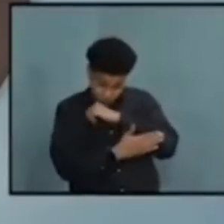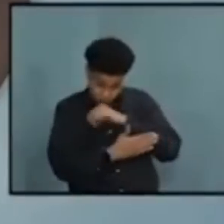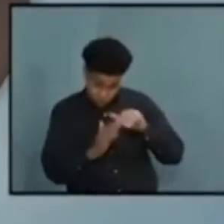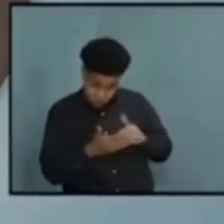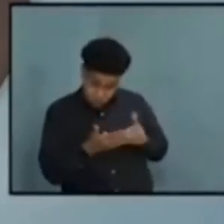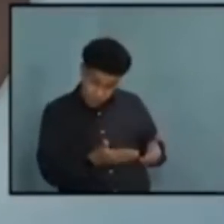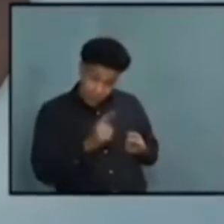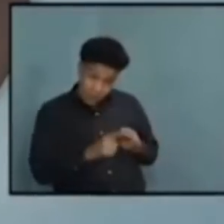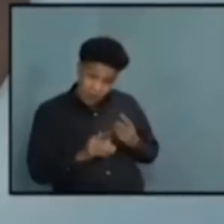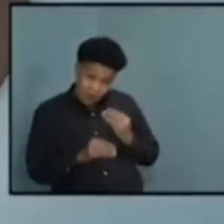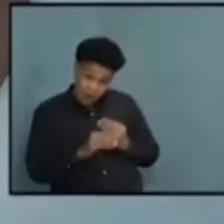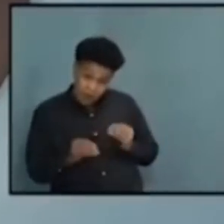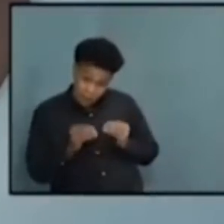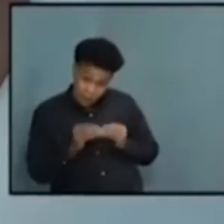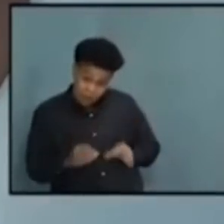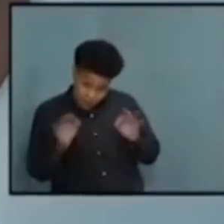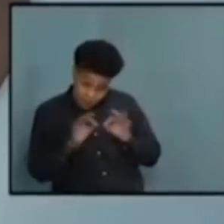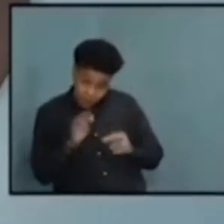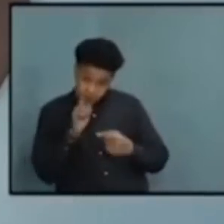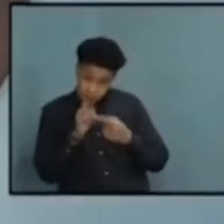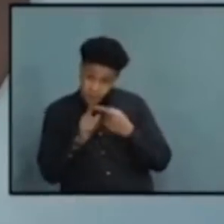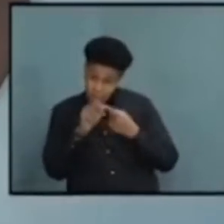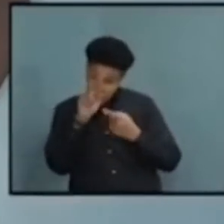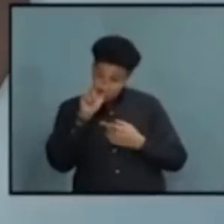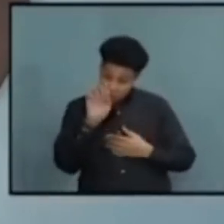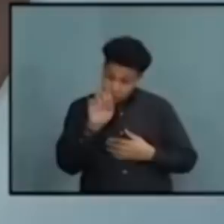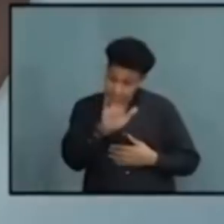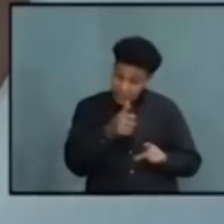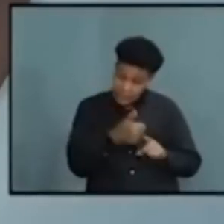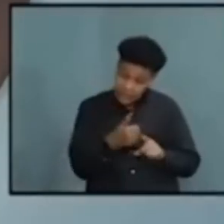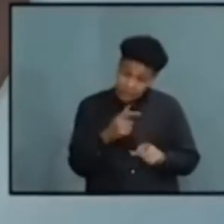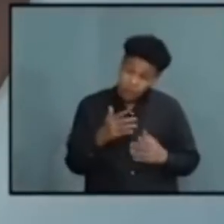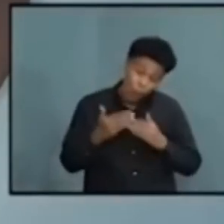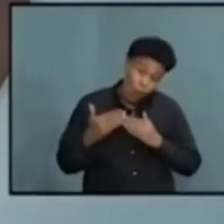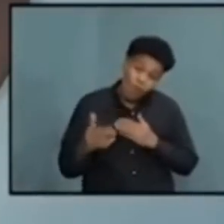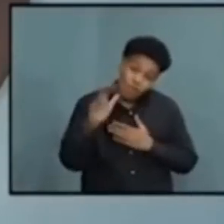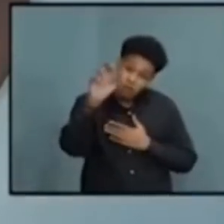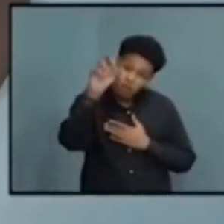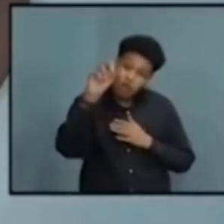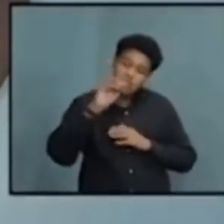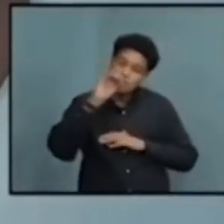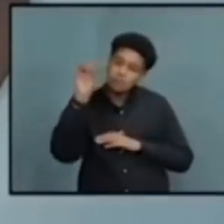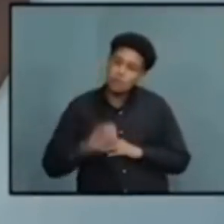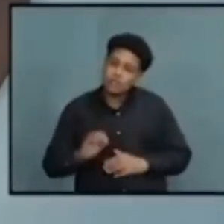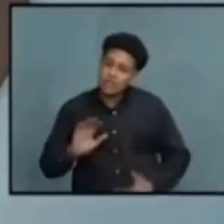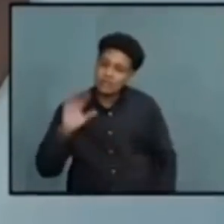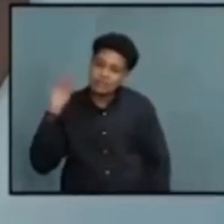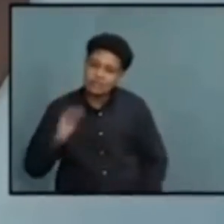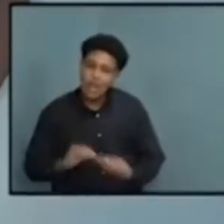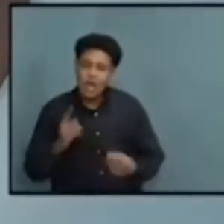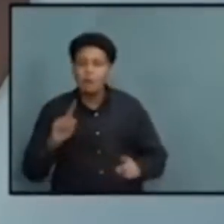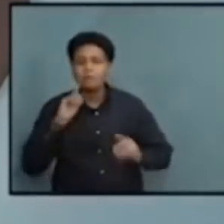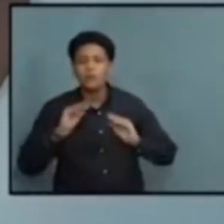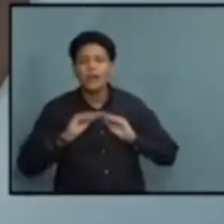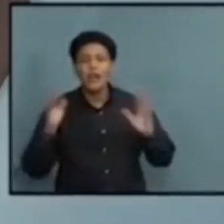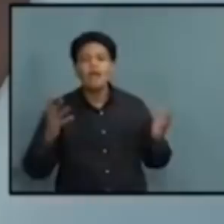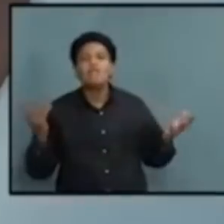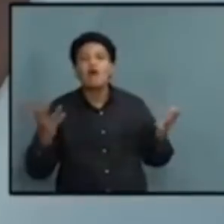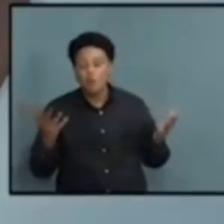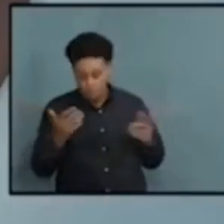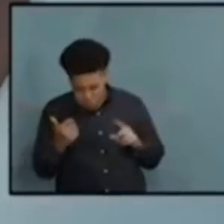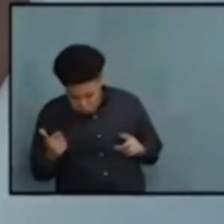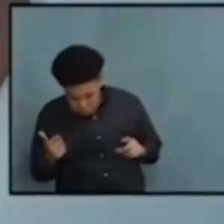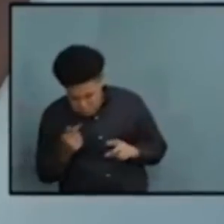but more importantly, the positivity rate of well over 30%. Just to clarify that